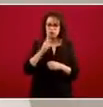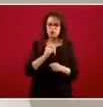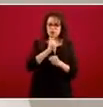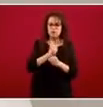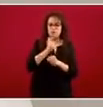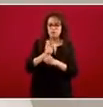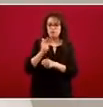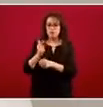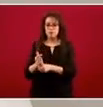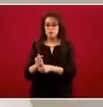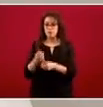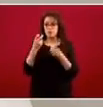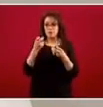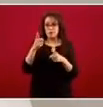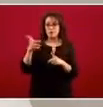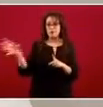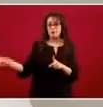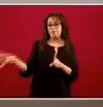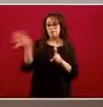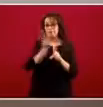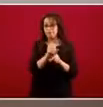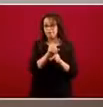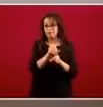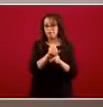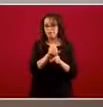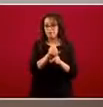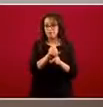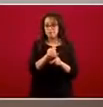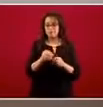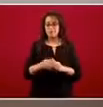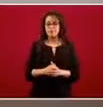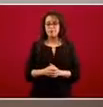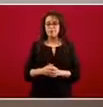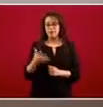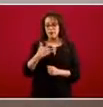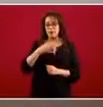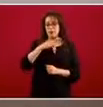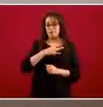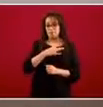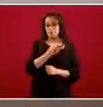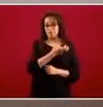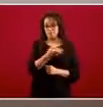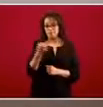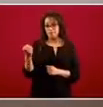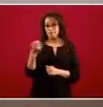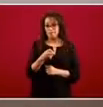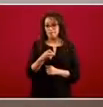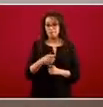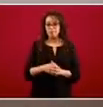work-related infections. The research we've done so far has showed that